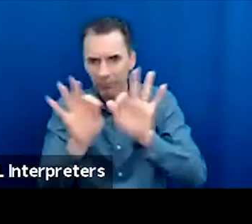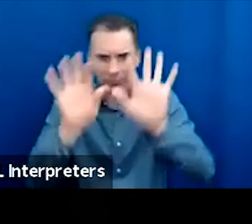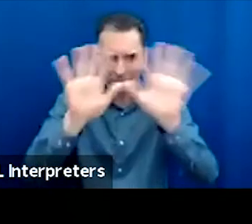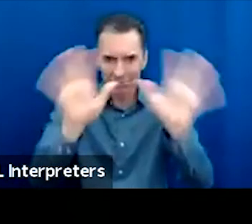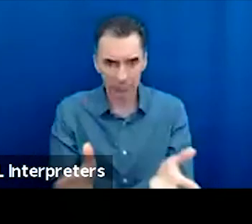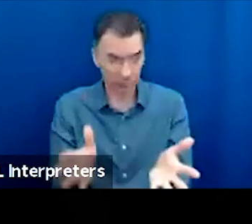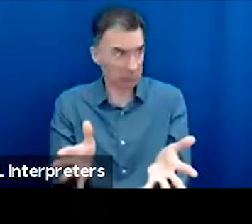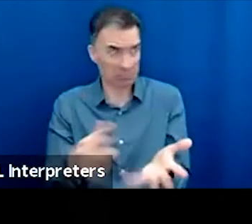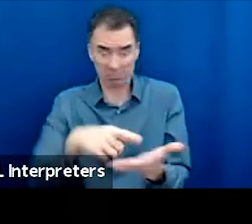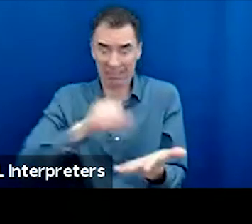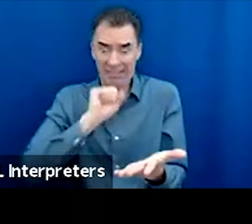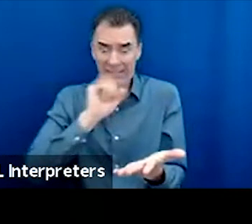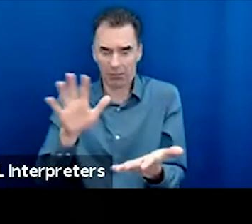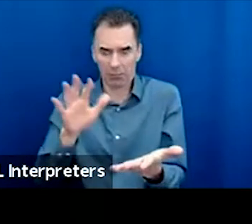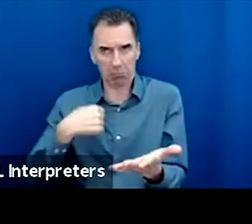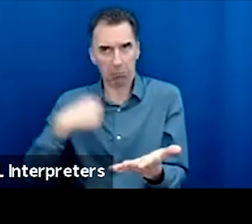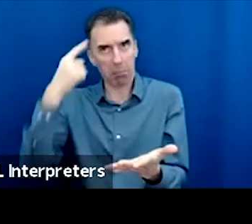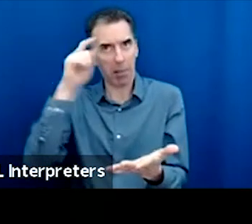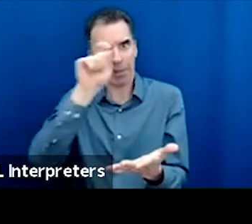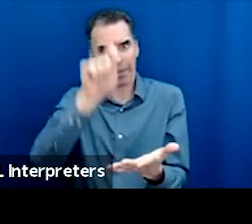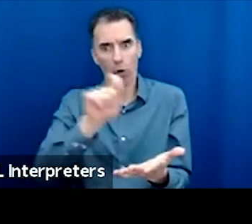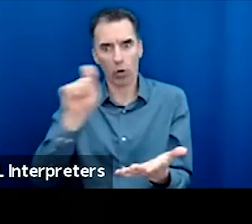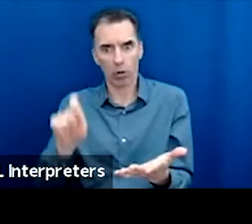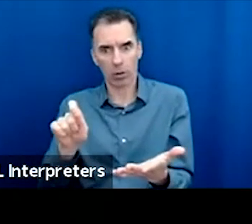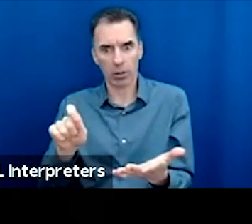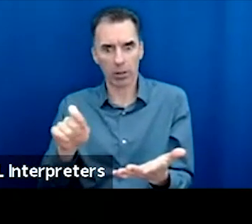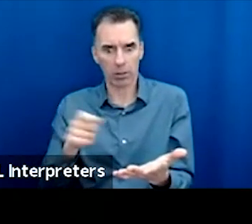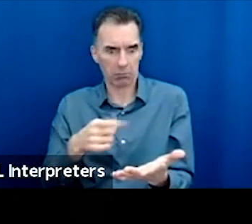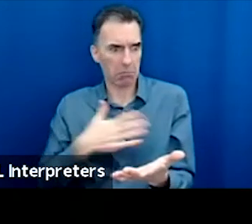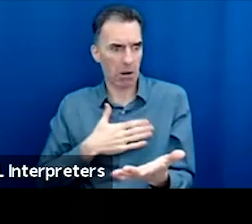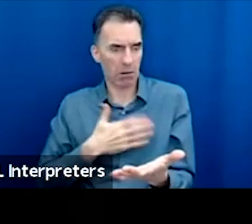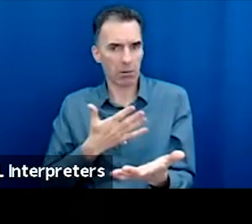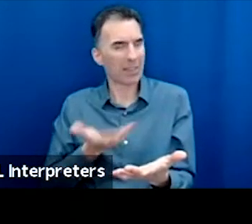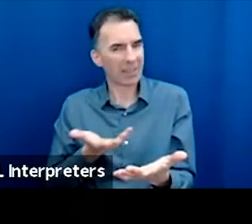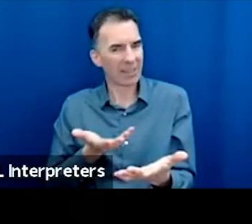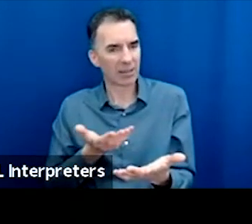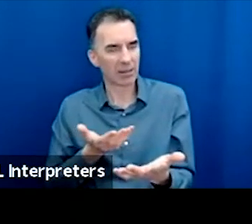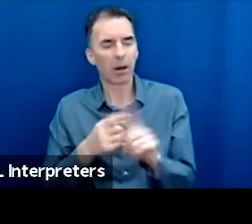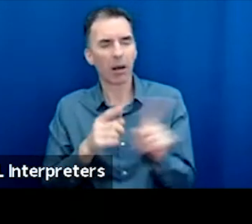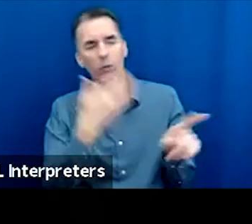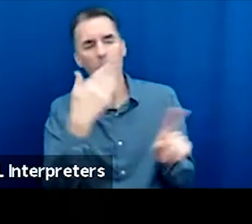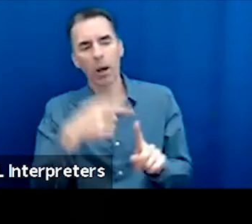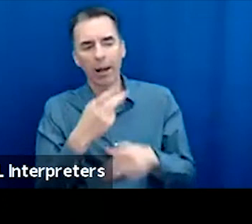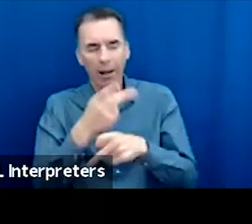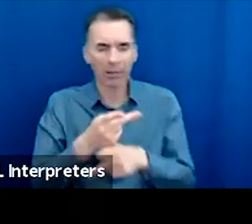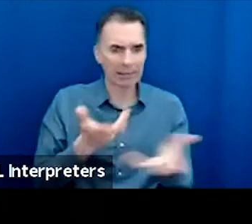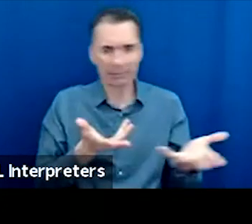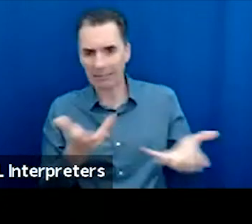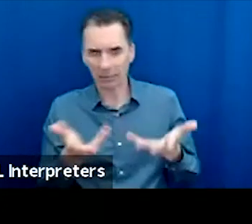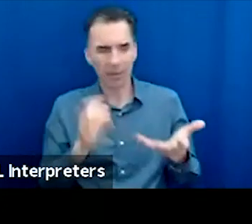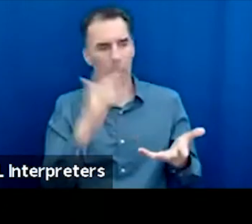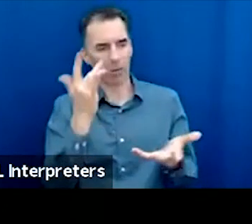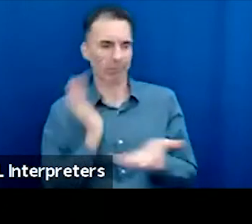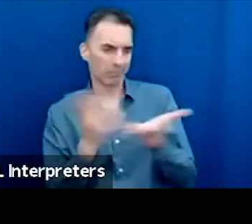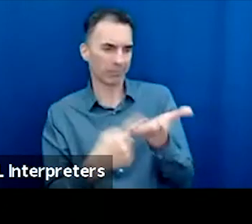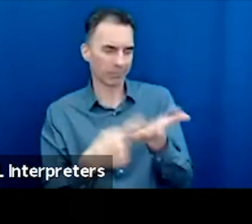not compensated for. So therefore, is it still within that? But I understand what you're saying about being cautious, and that's the reason I brought up the